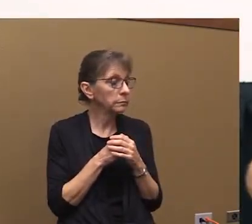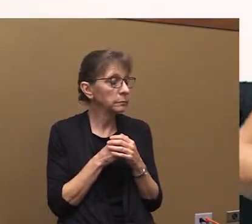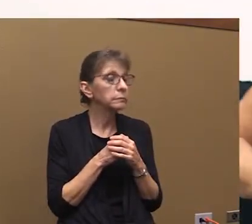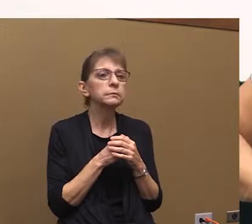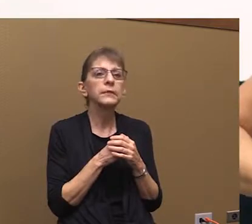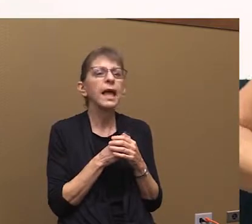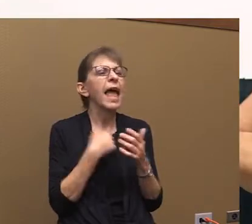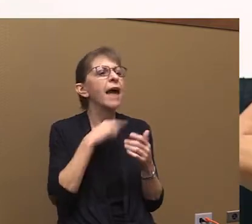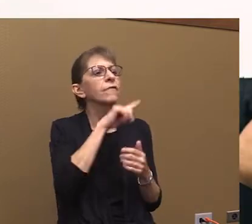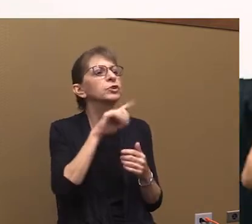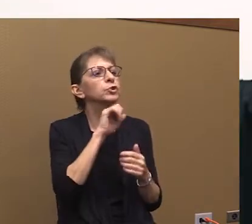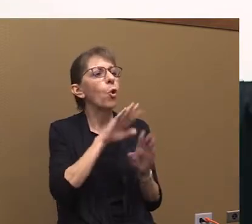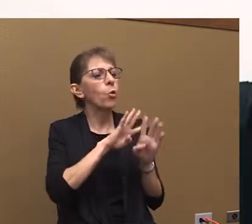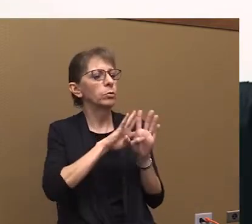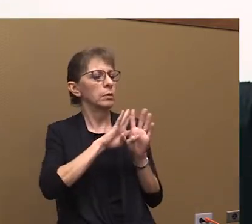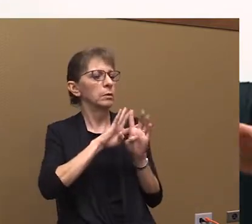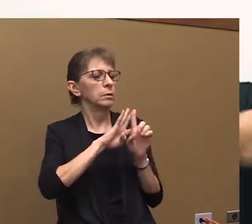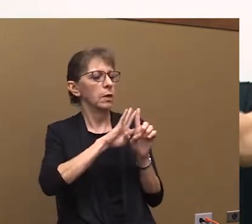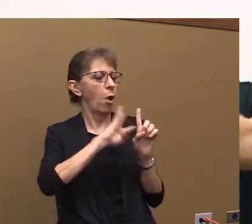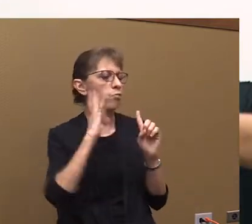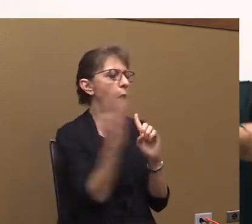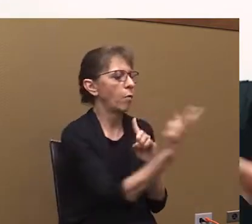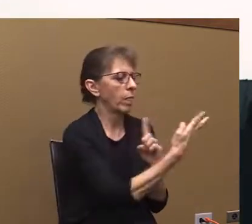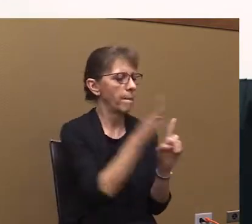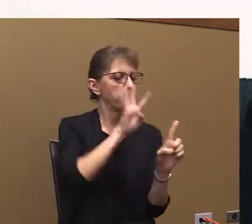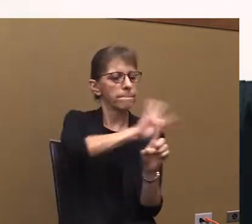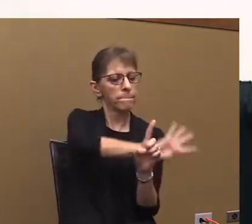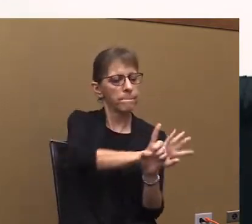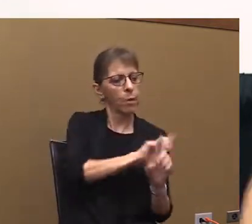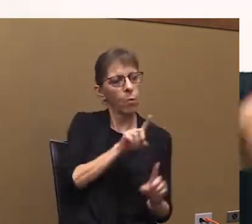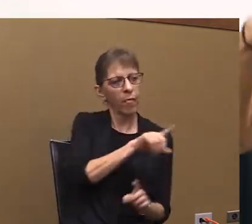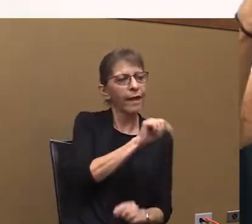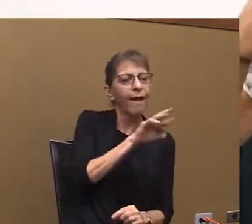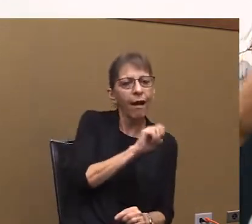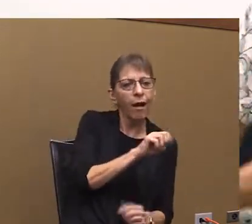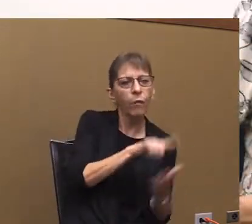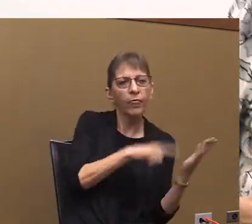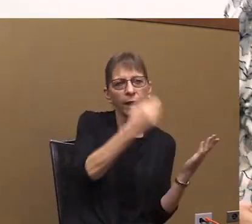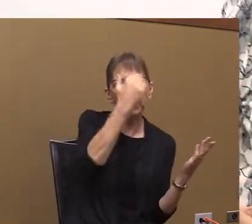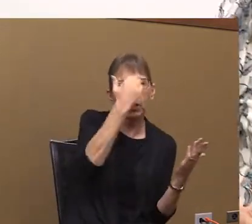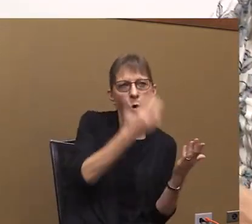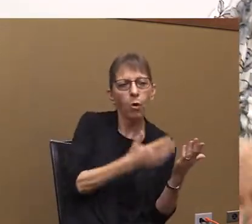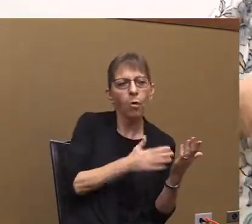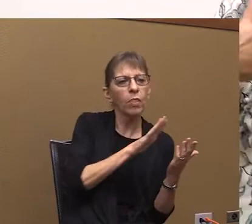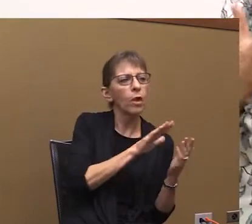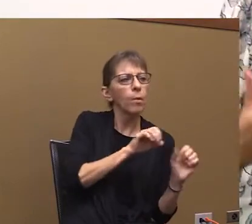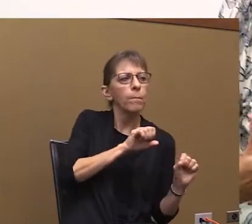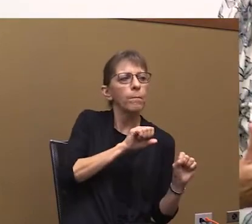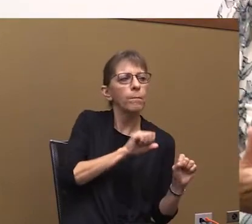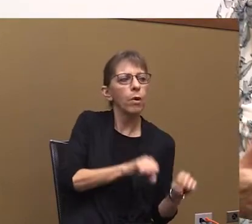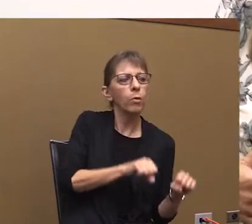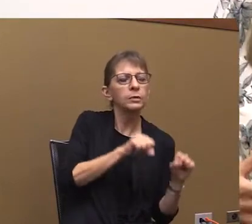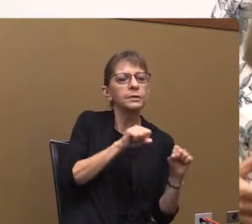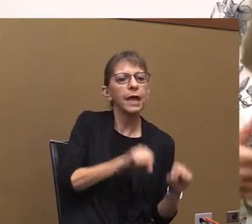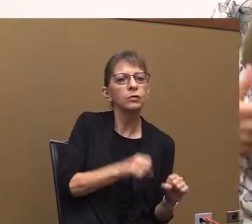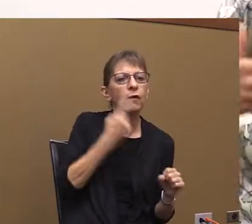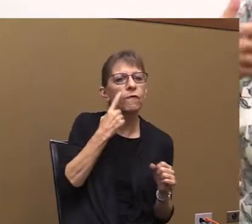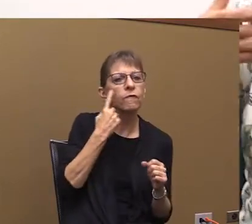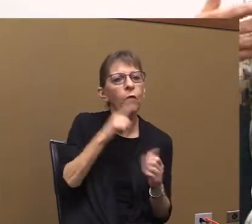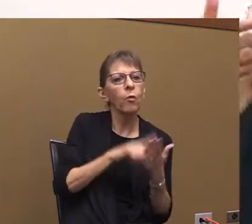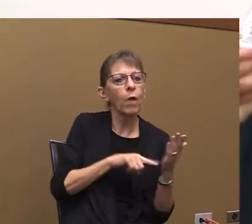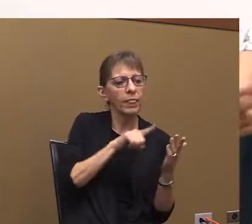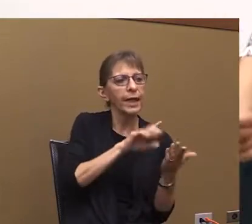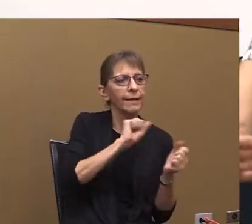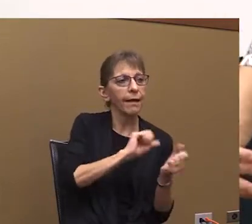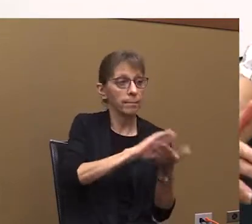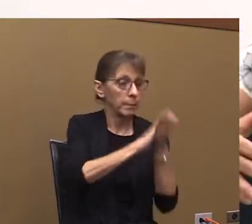kid, and there's like this zone around them from where they are and what they know and